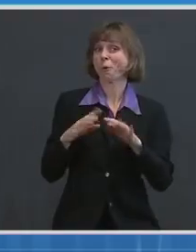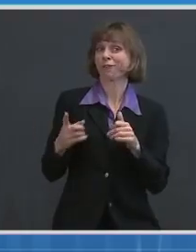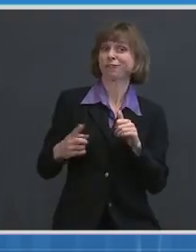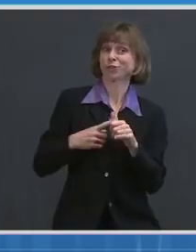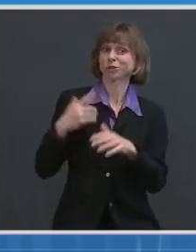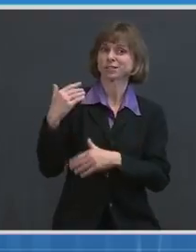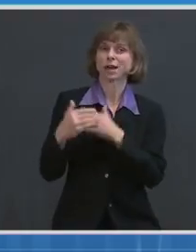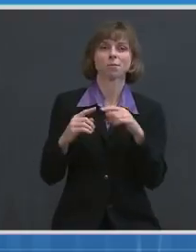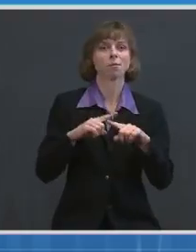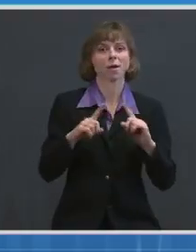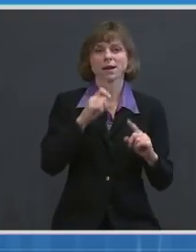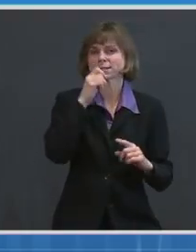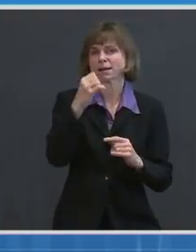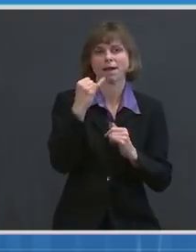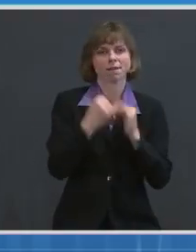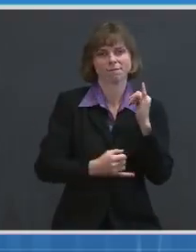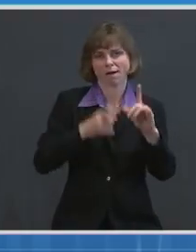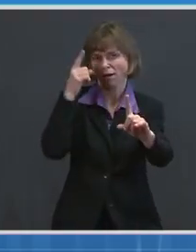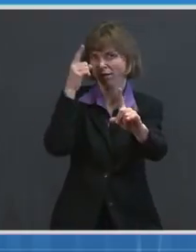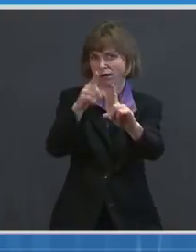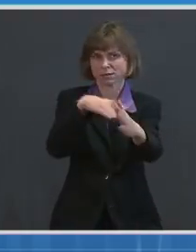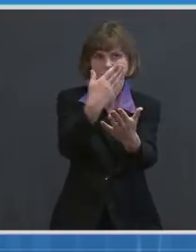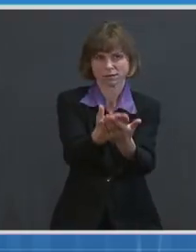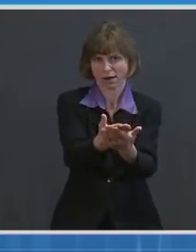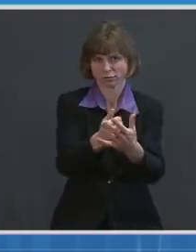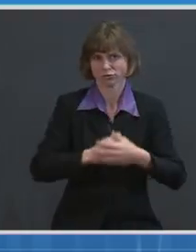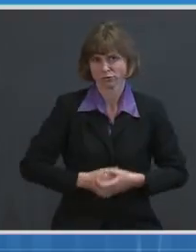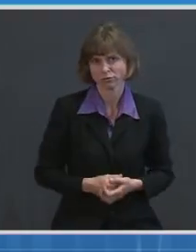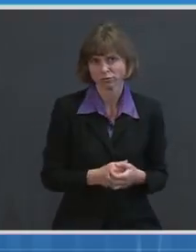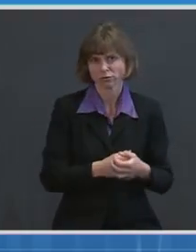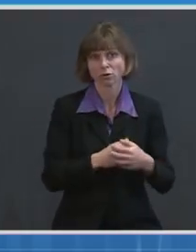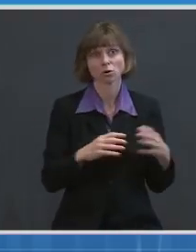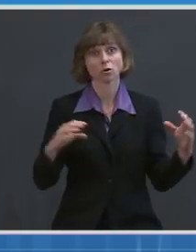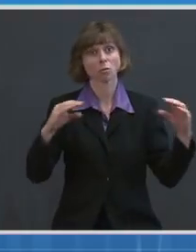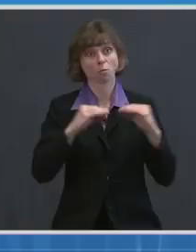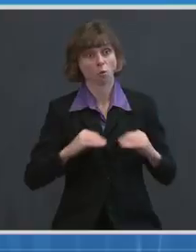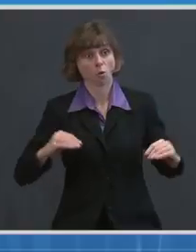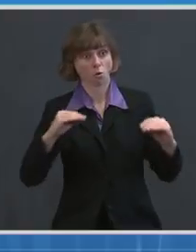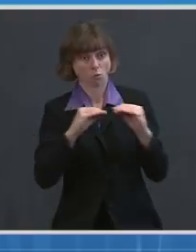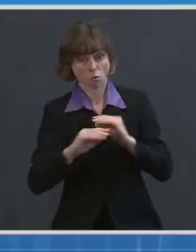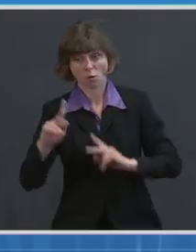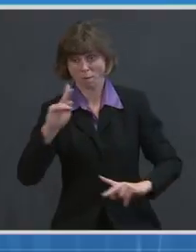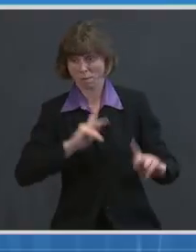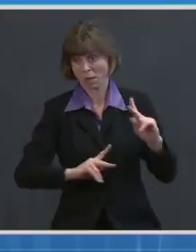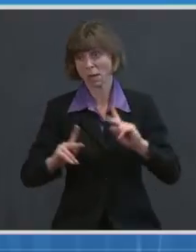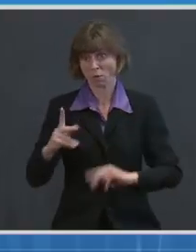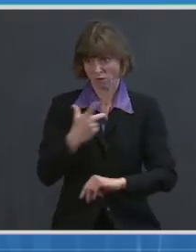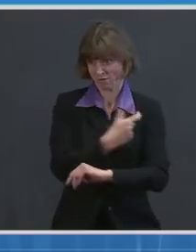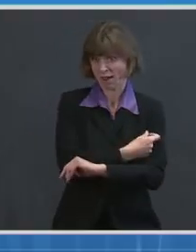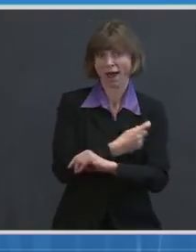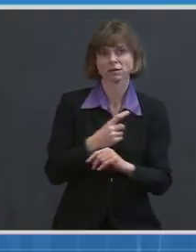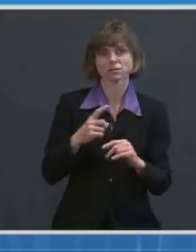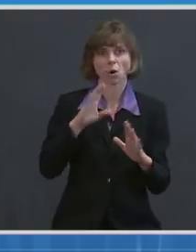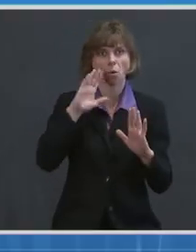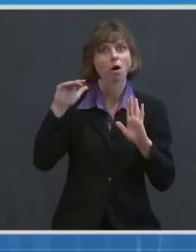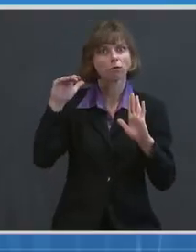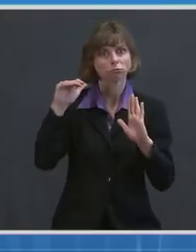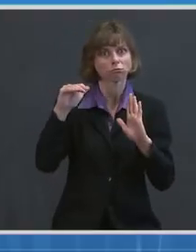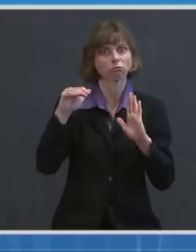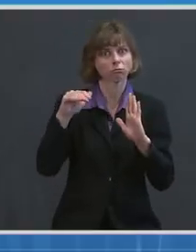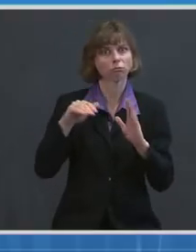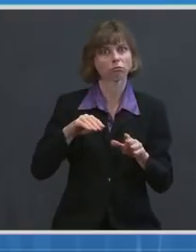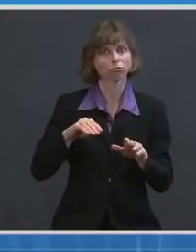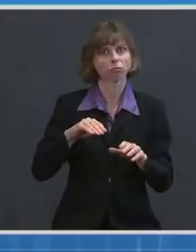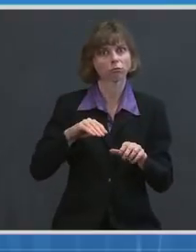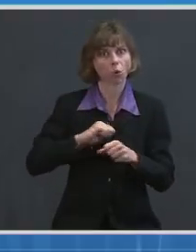our final destination. As more people get vaccinated, levels of COVID-19 infection decline in communities, and